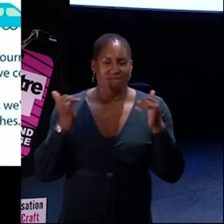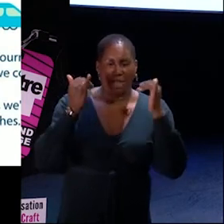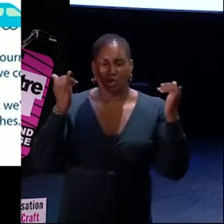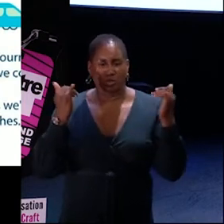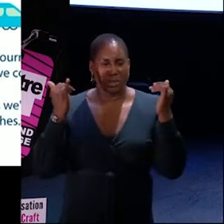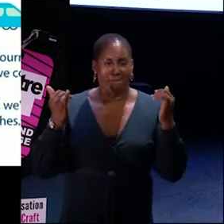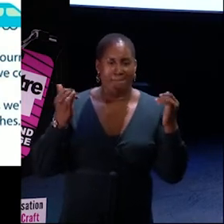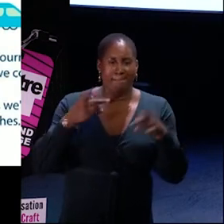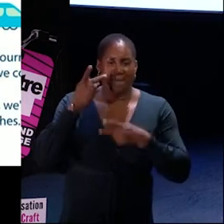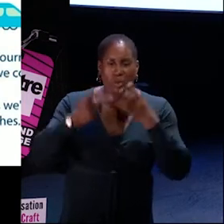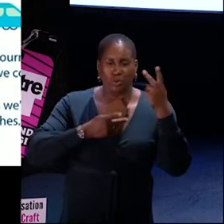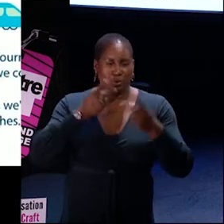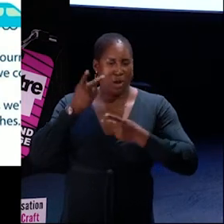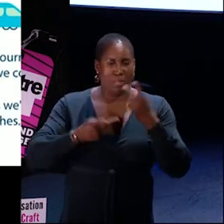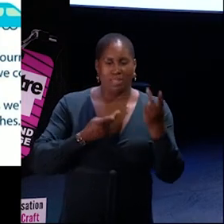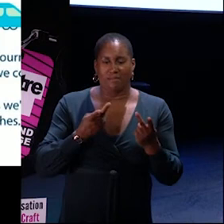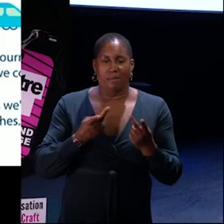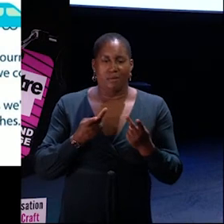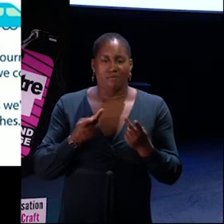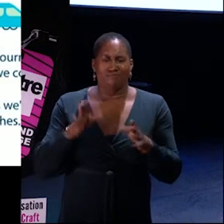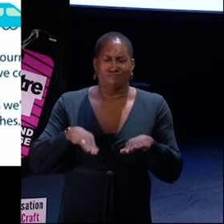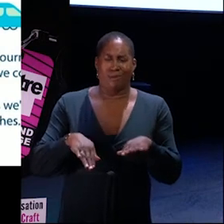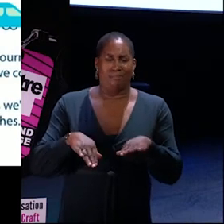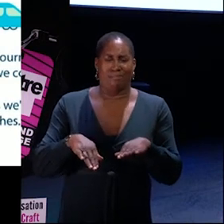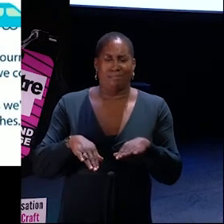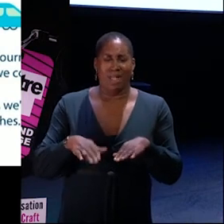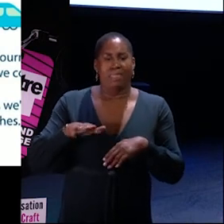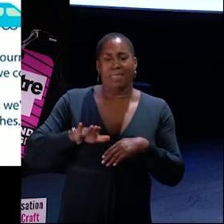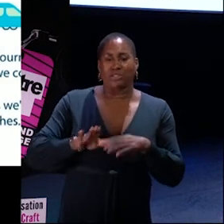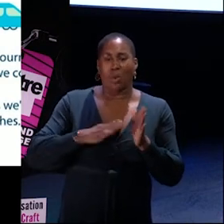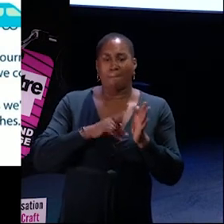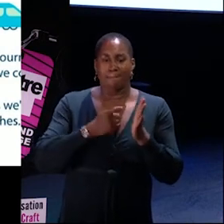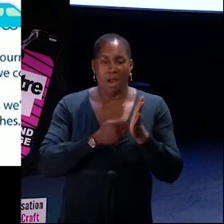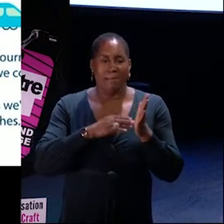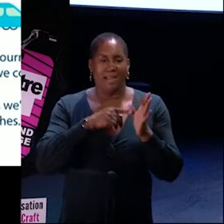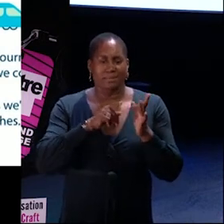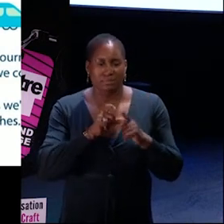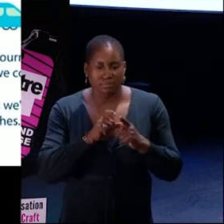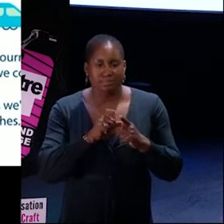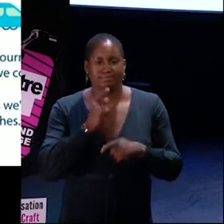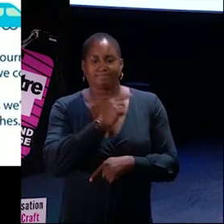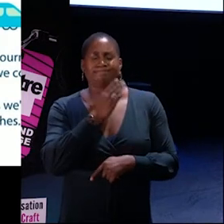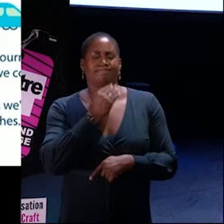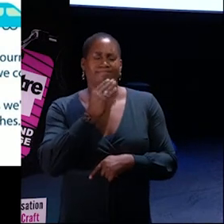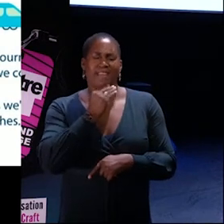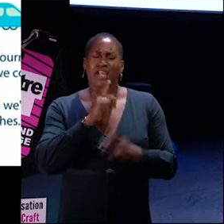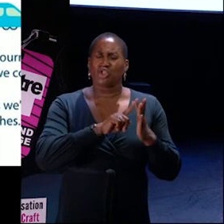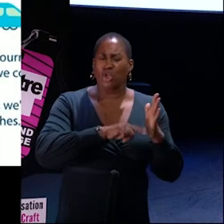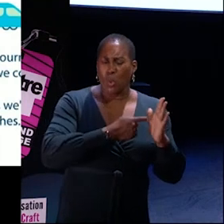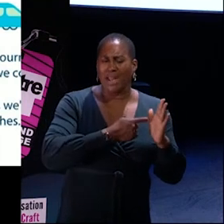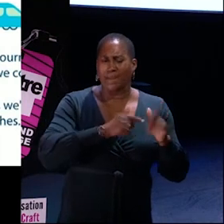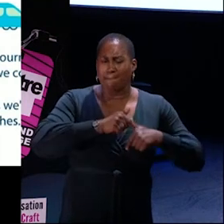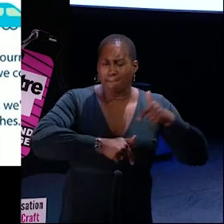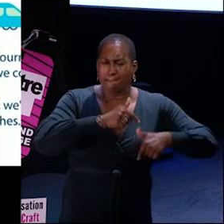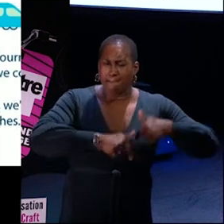side. Just sort of break. So this is using Julie's bicycles. Carbon calculating tools